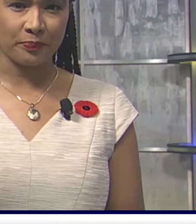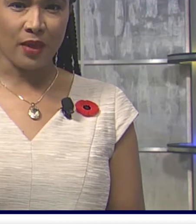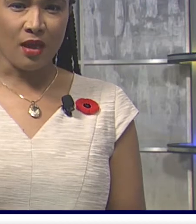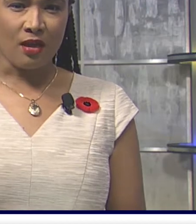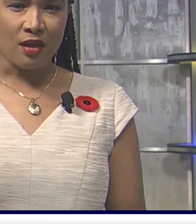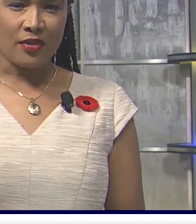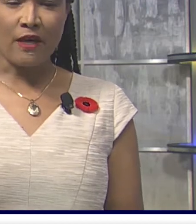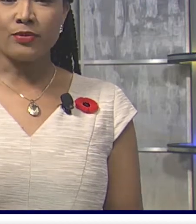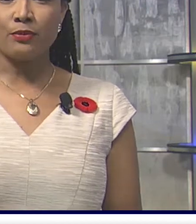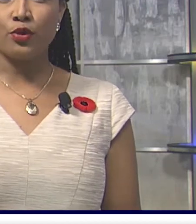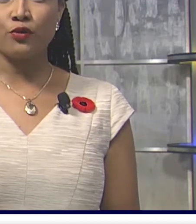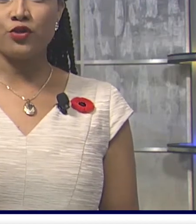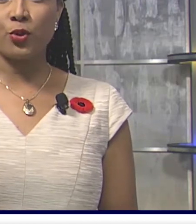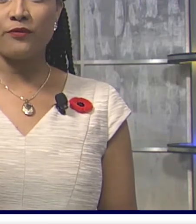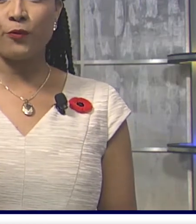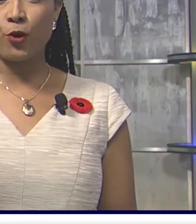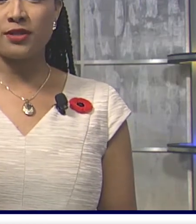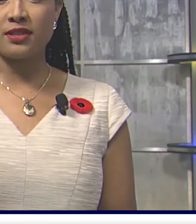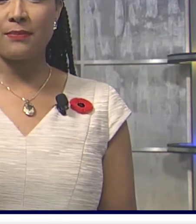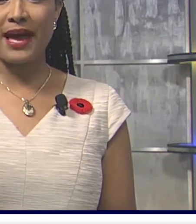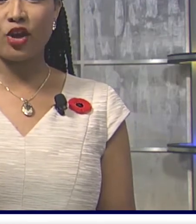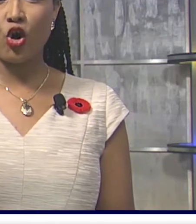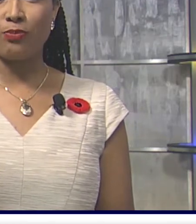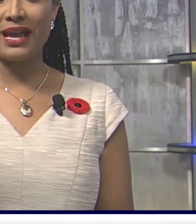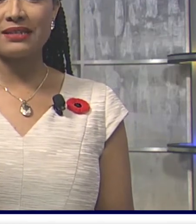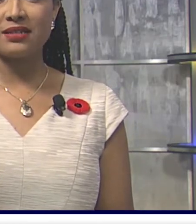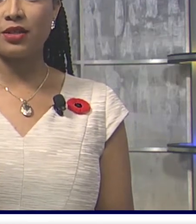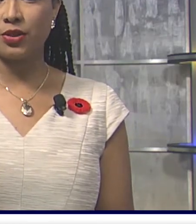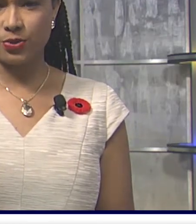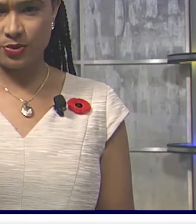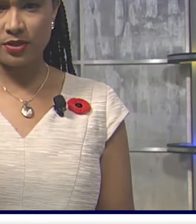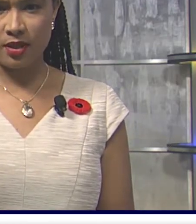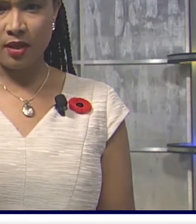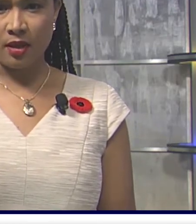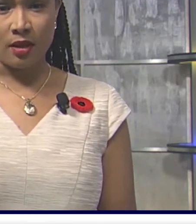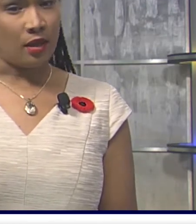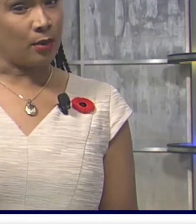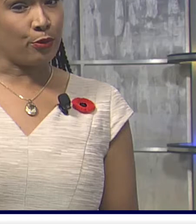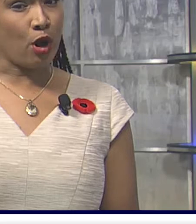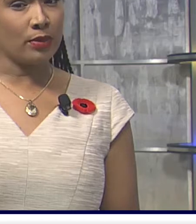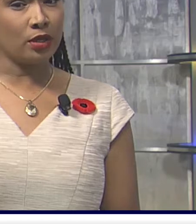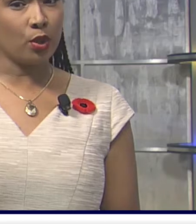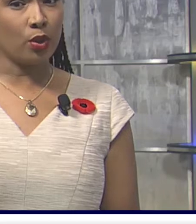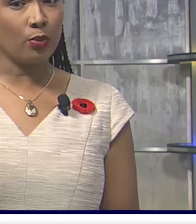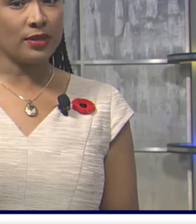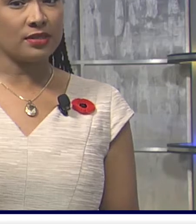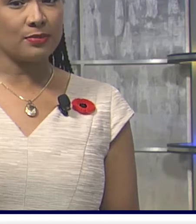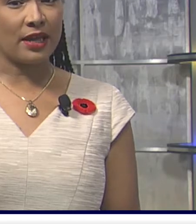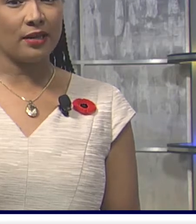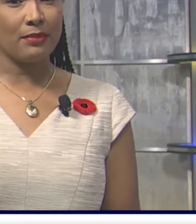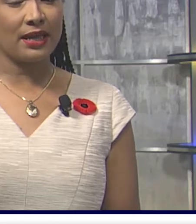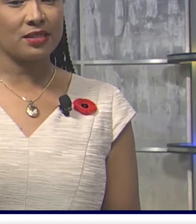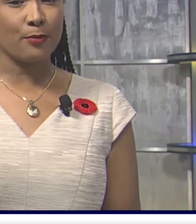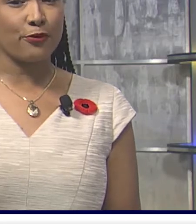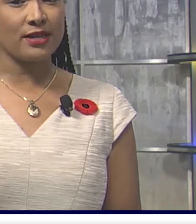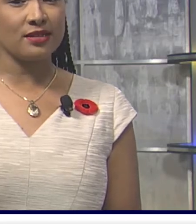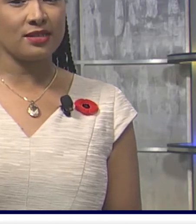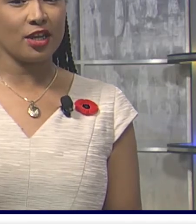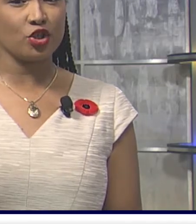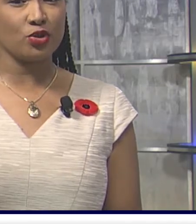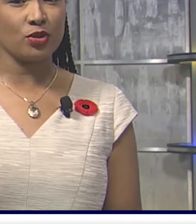economy. The government moves to enforce the ban on plastic use. A prominent local businessman makes